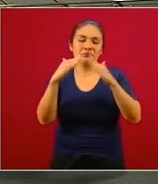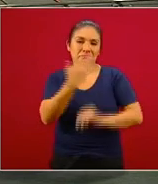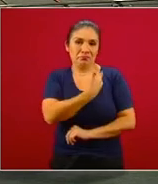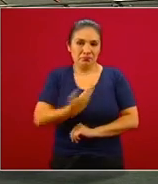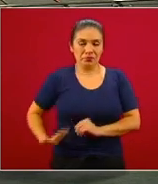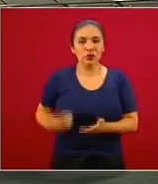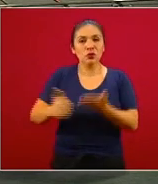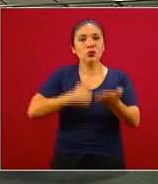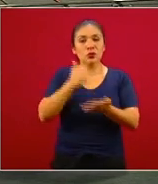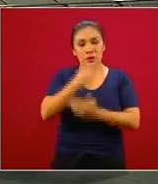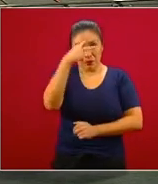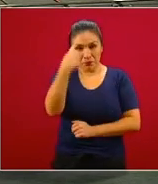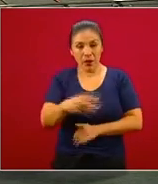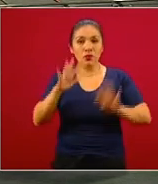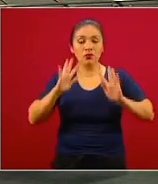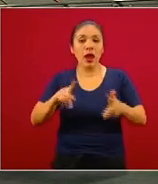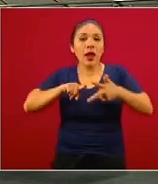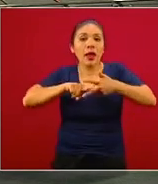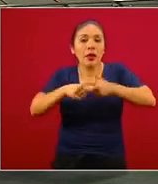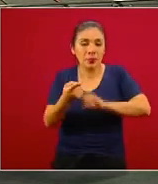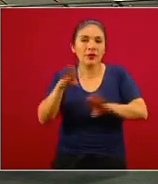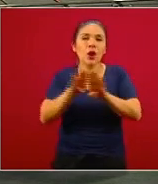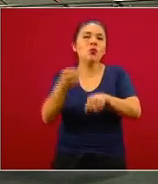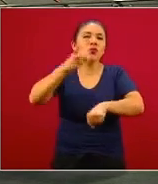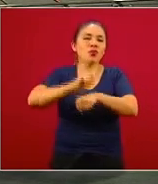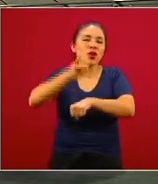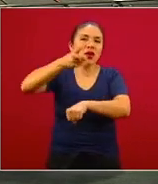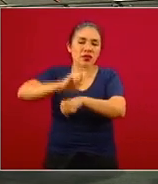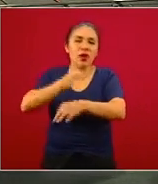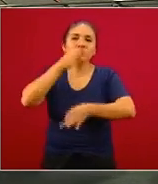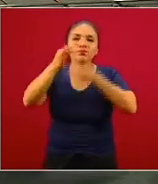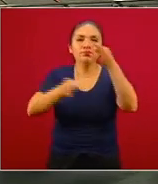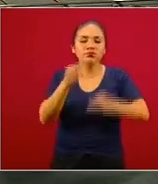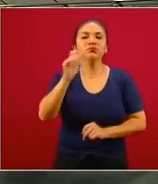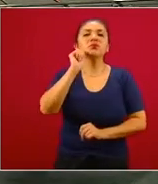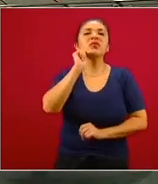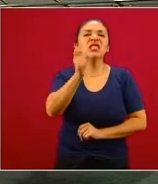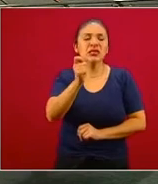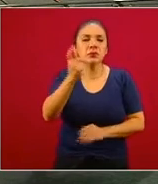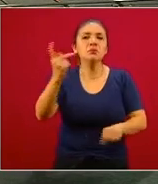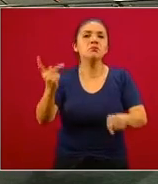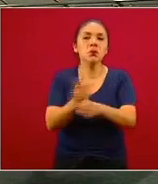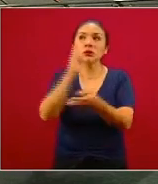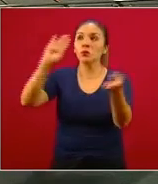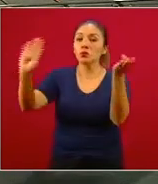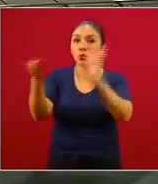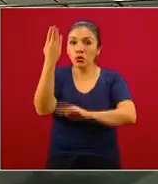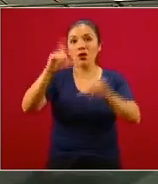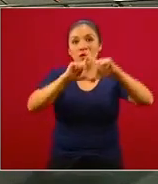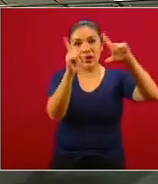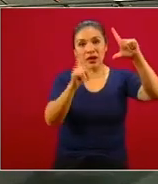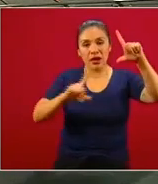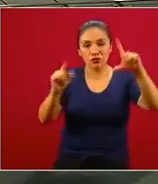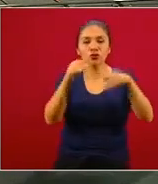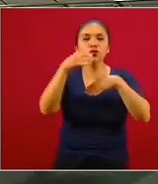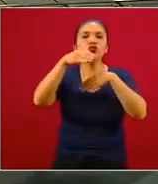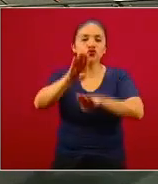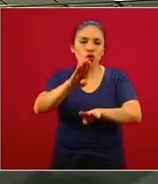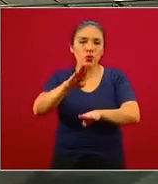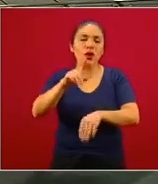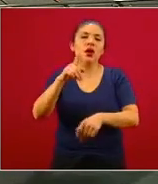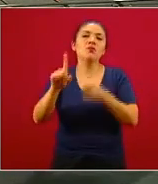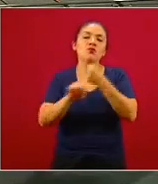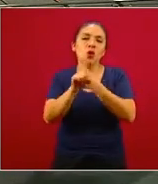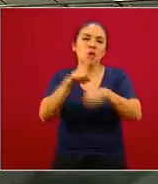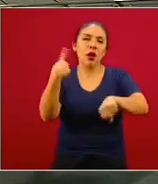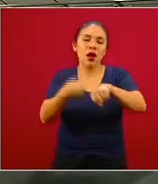y vamos a iniciar la We are in conferencia Mexico de prensa City, diaria and let's sobre la begin with the situación daily mundial y nacional press conference de regarding la the pandemia world de and